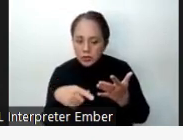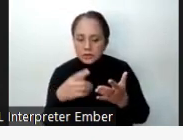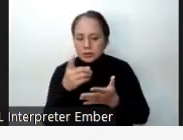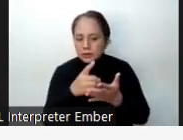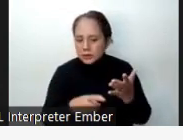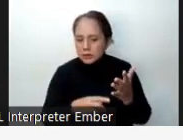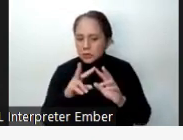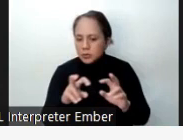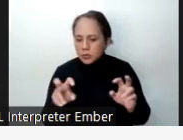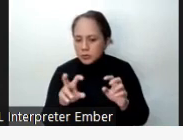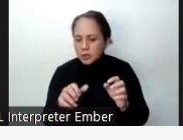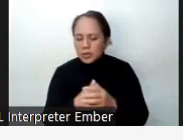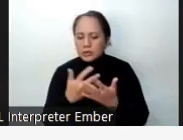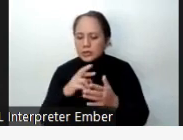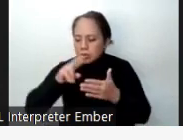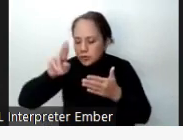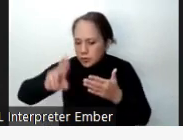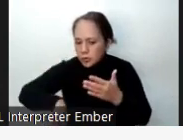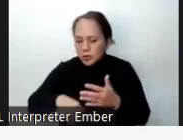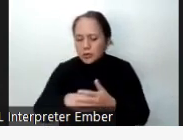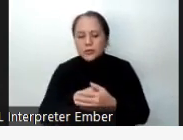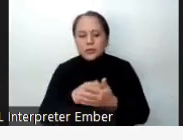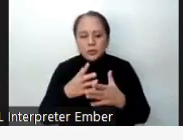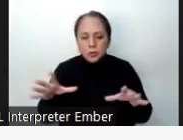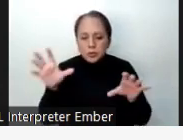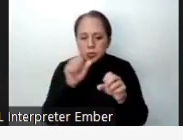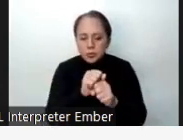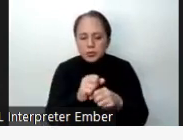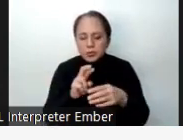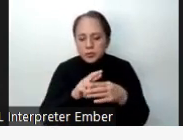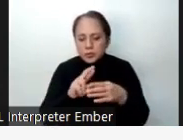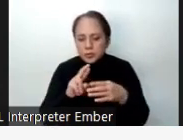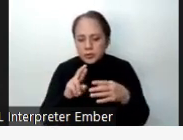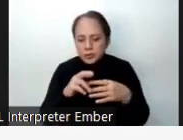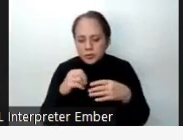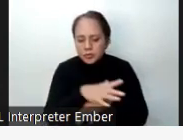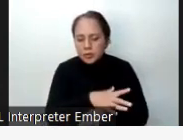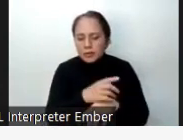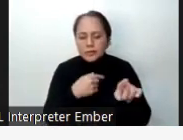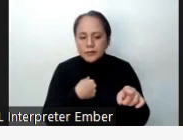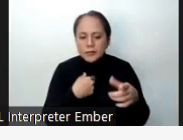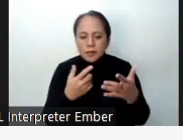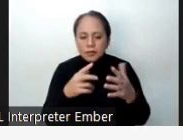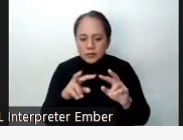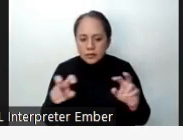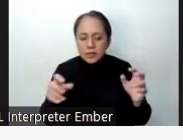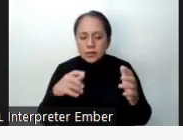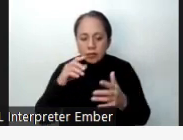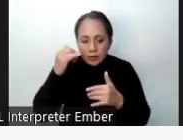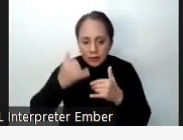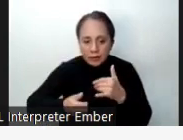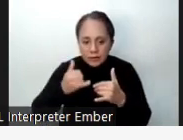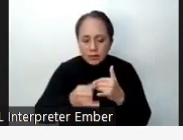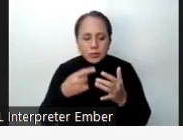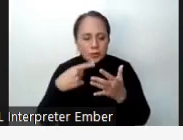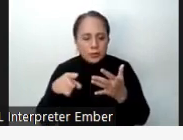of the studies, then the results, conclusions, implications, and limitations of the studies. And finally, we looked